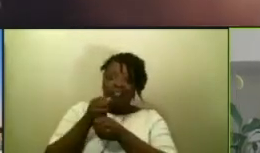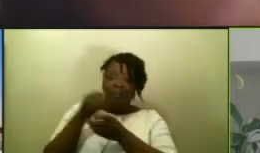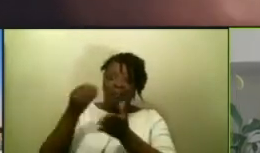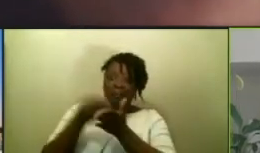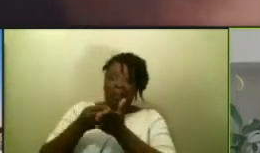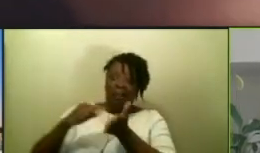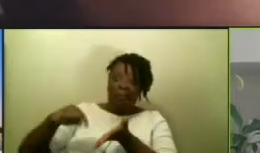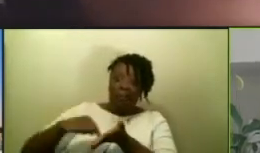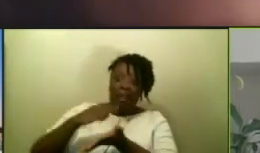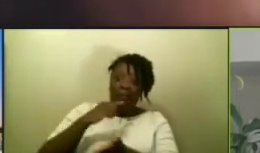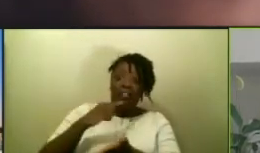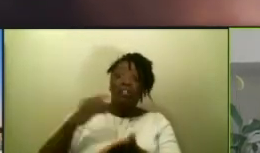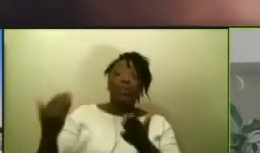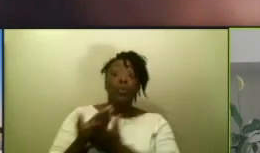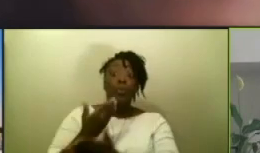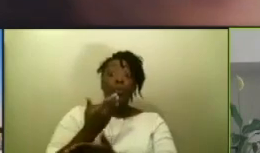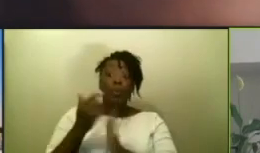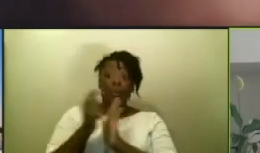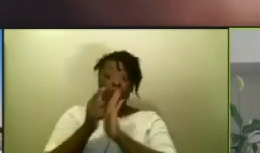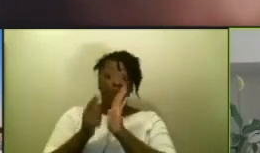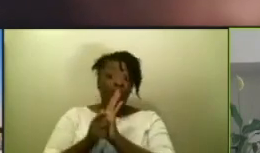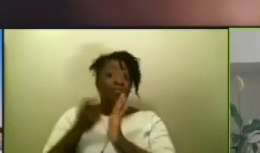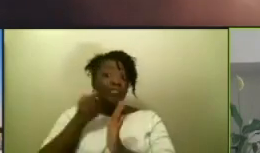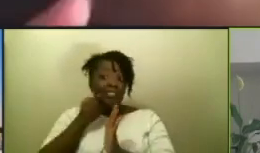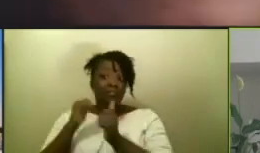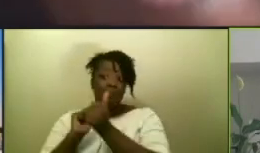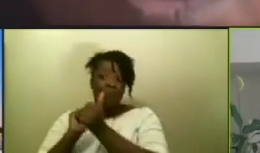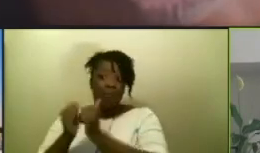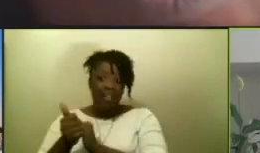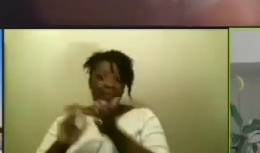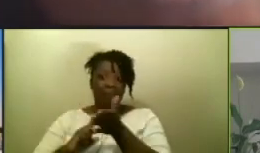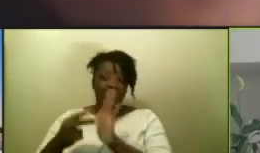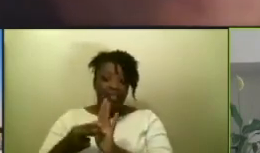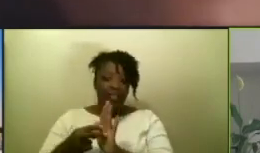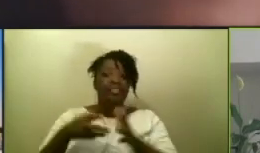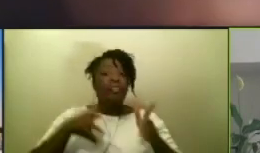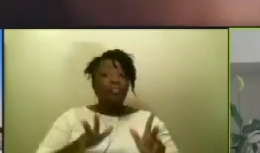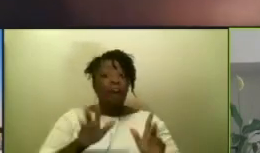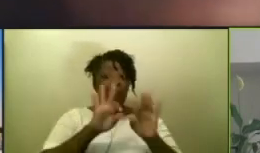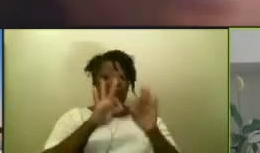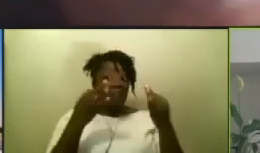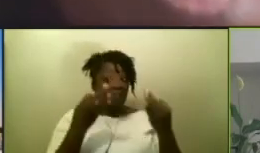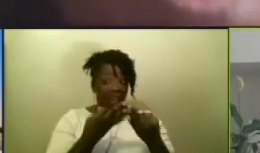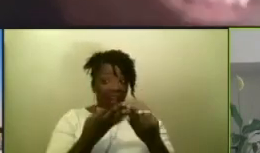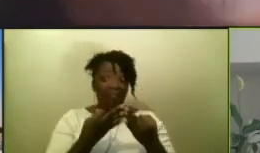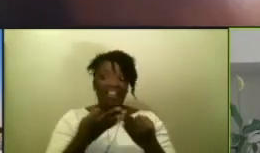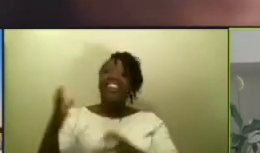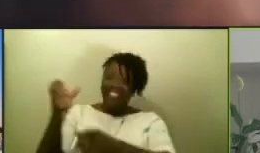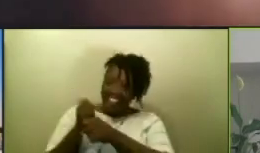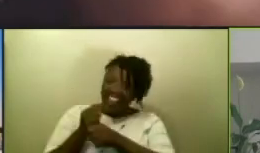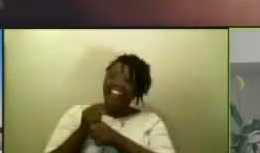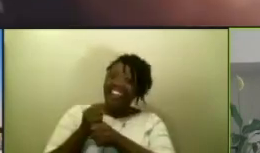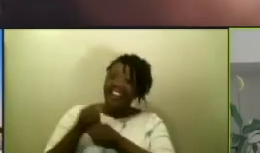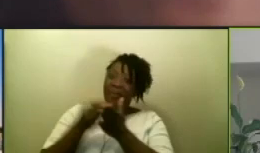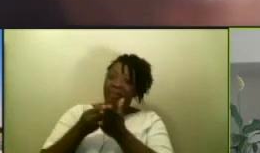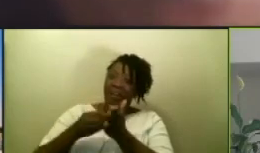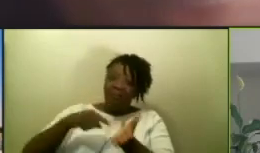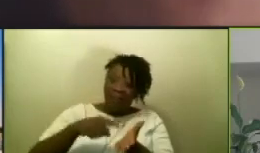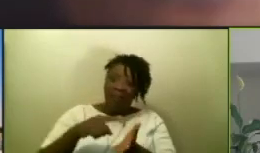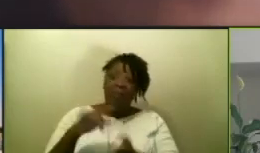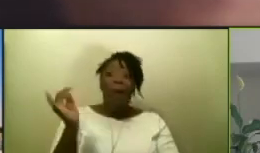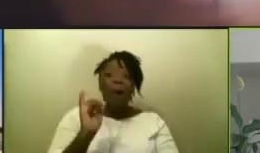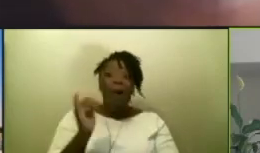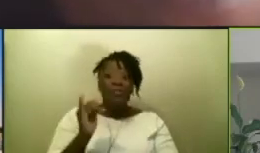the new bill that passed in the House would allow those families to get that cash payment. It would